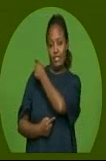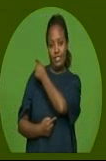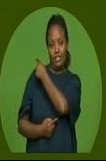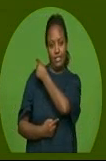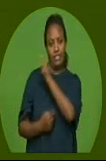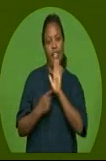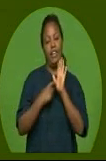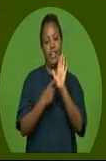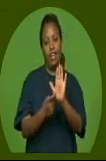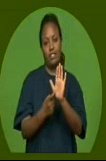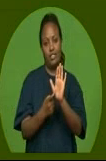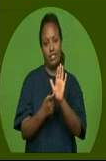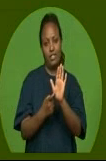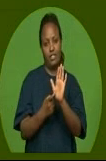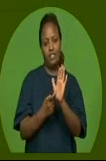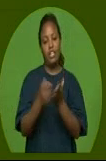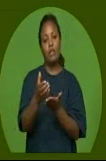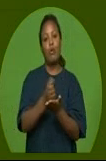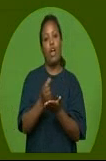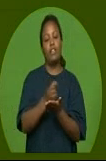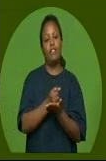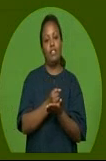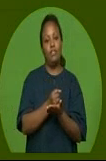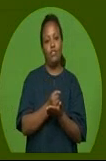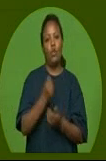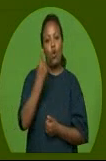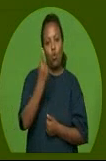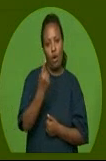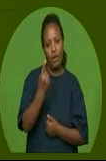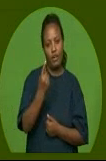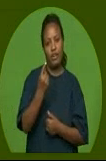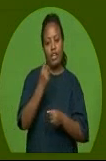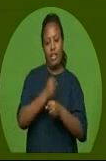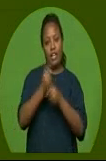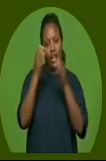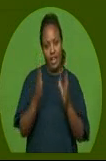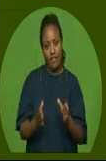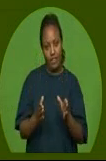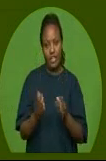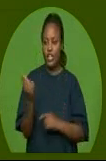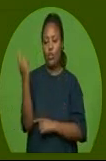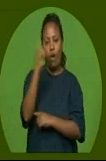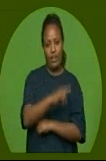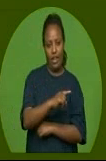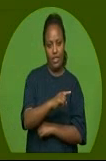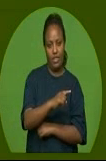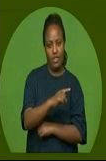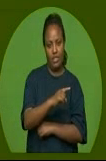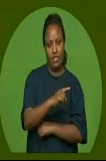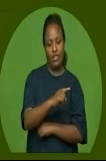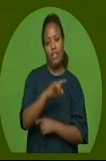figures in the table indicate the productivity of one laborer in one